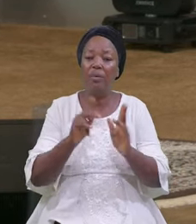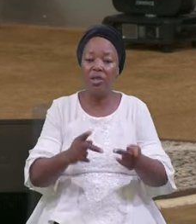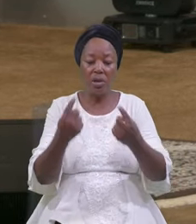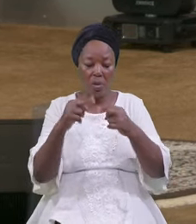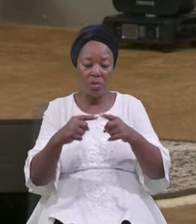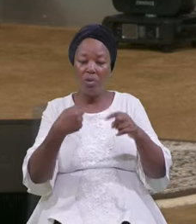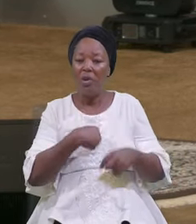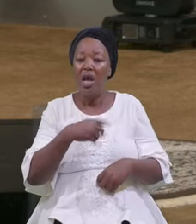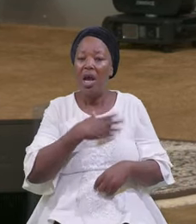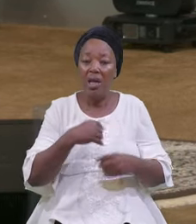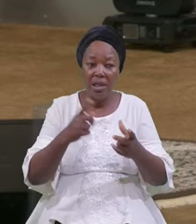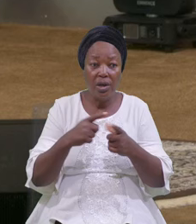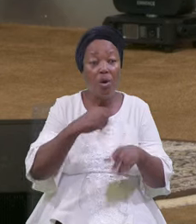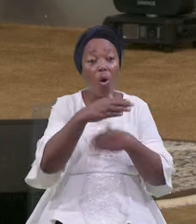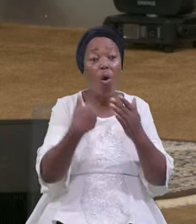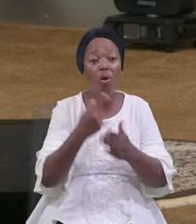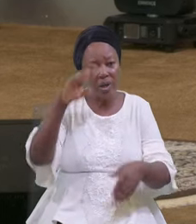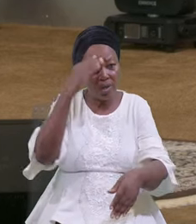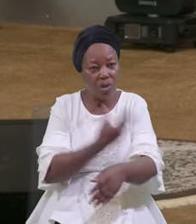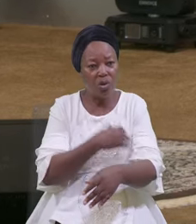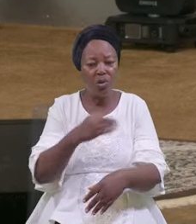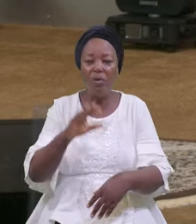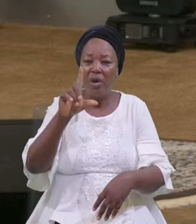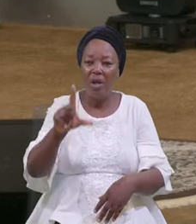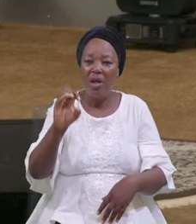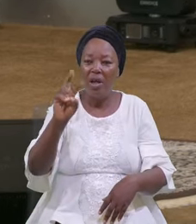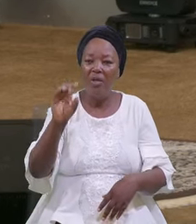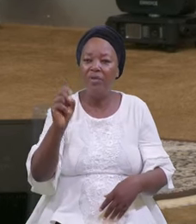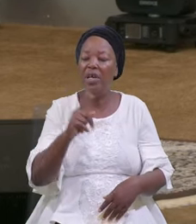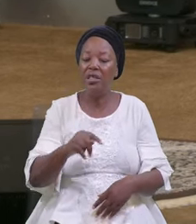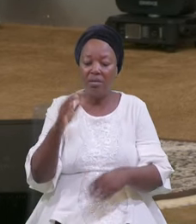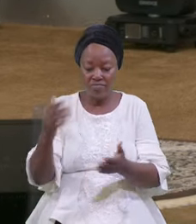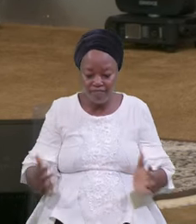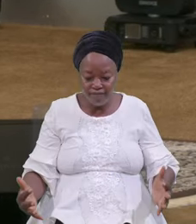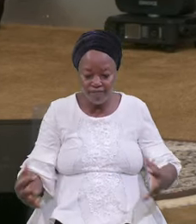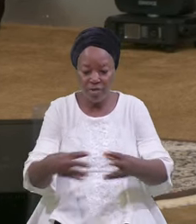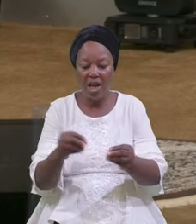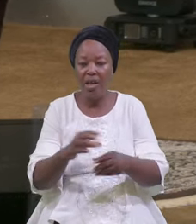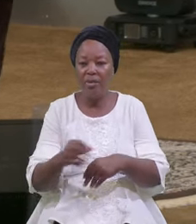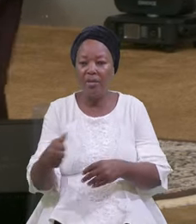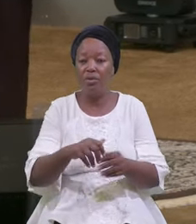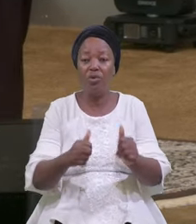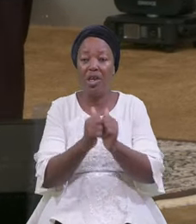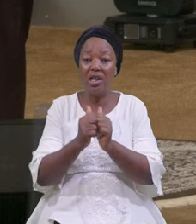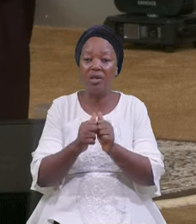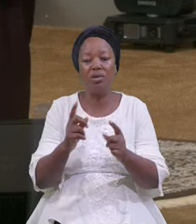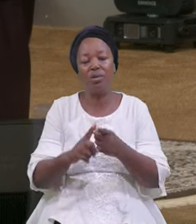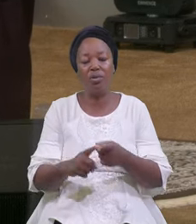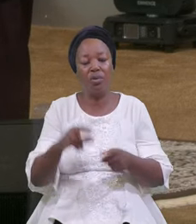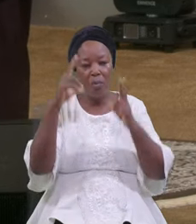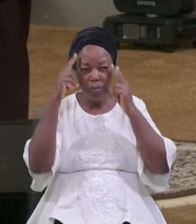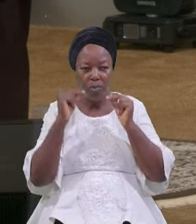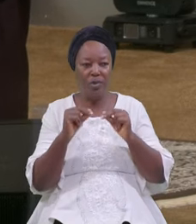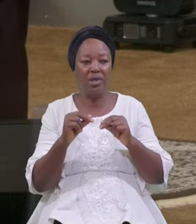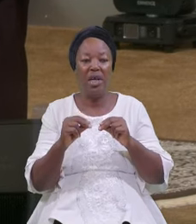And all the sons of Levi gathered themselves together unto him. That's what the Lord